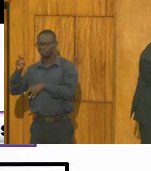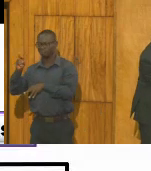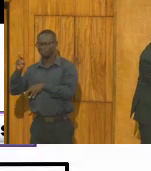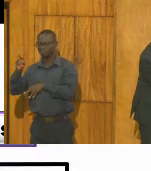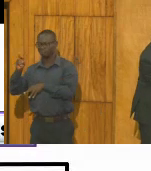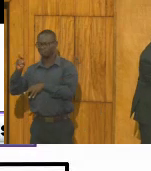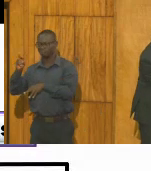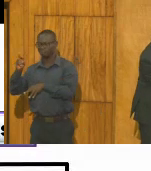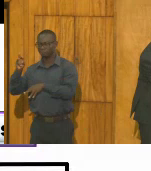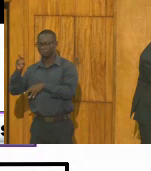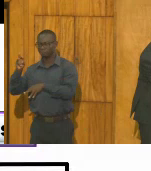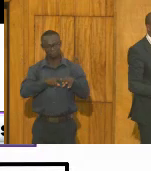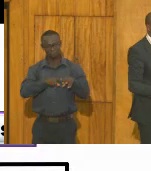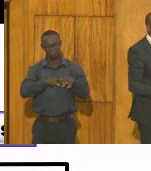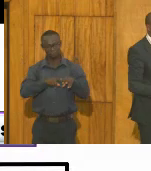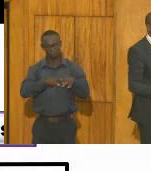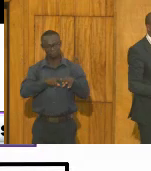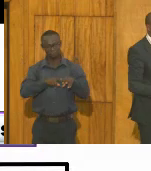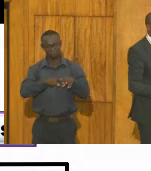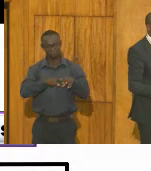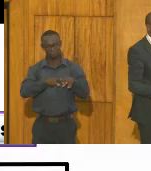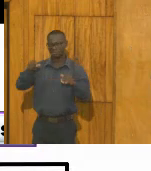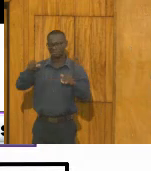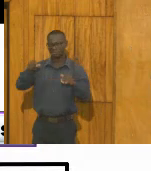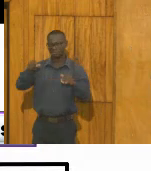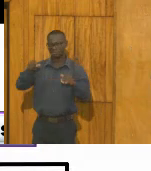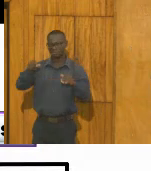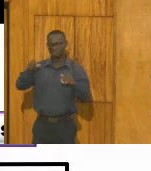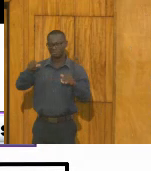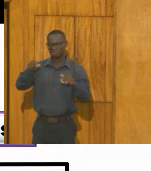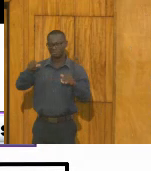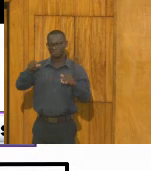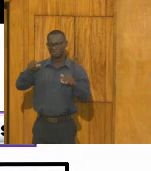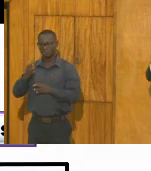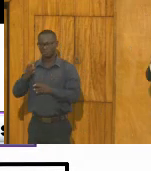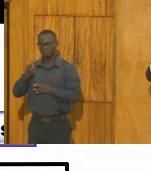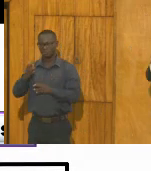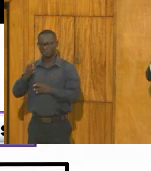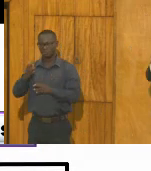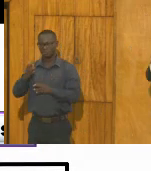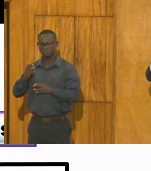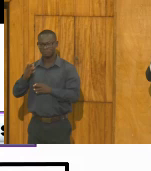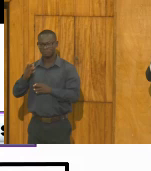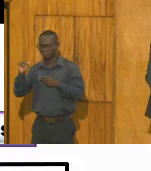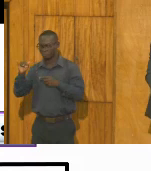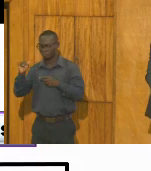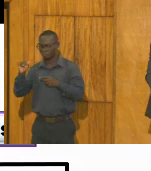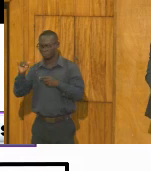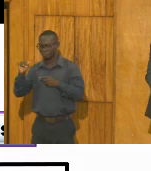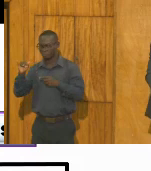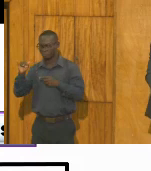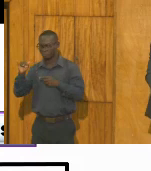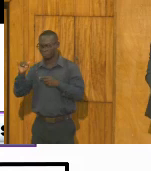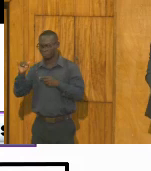the first test. We also plan, because we realize that syphilis and HIV,